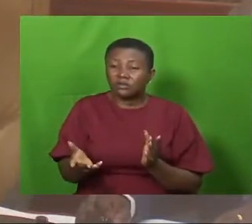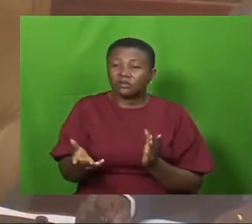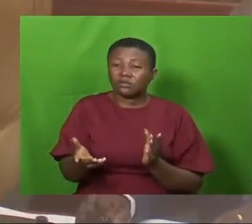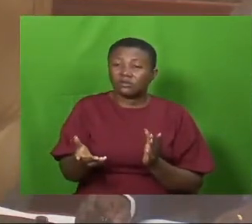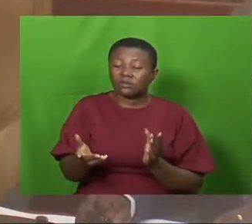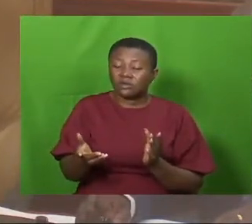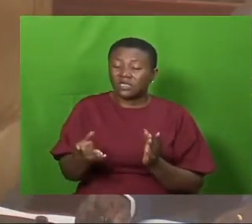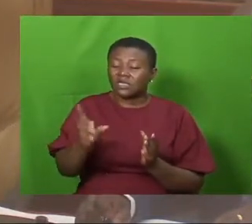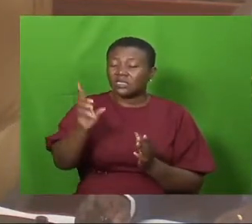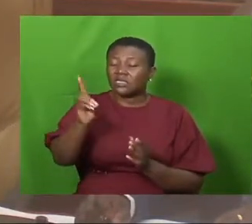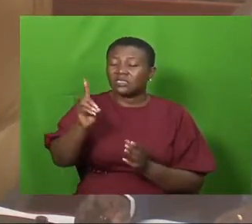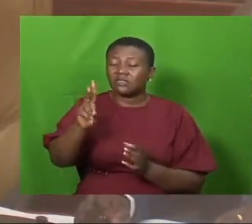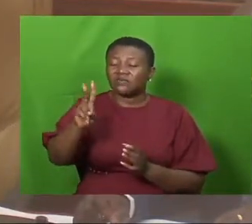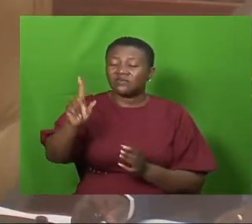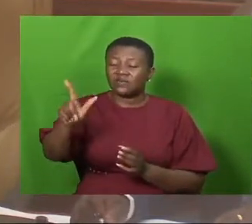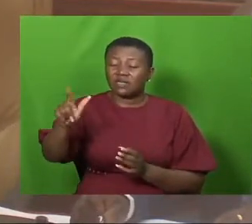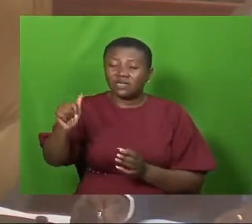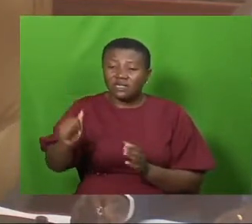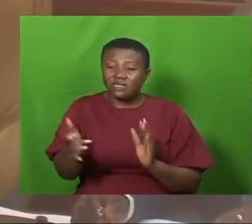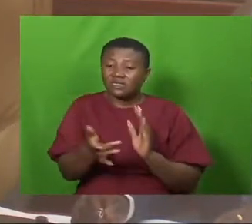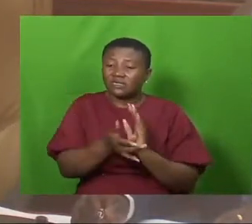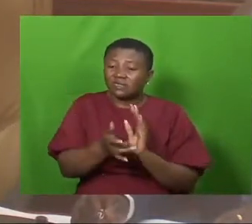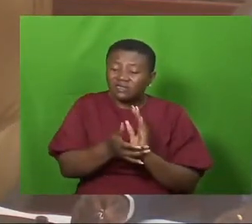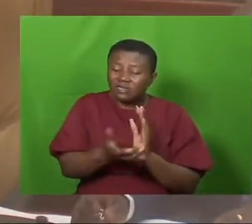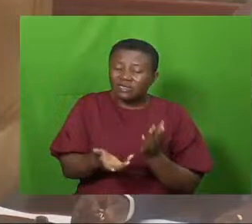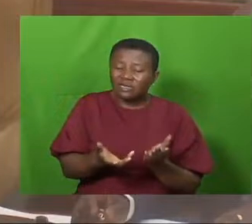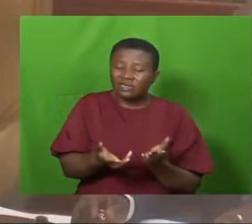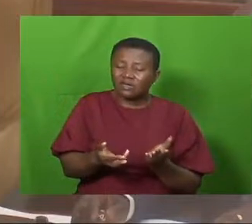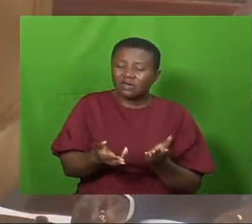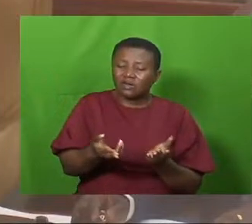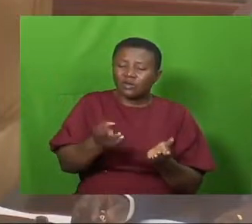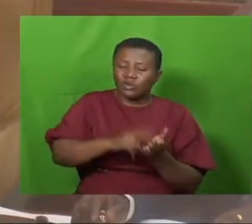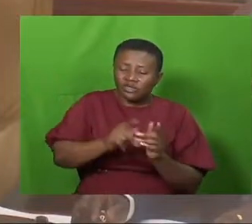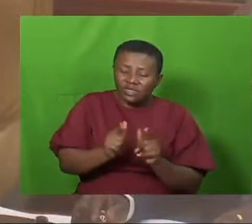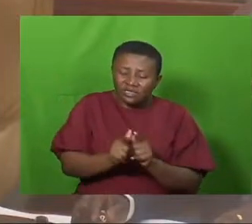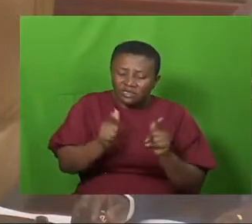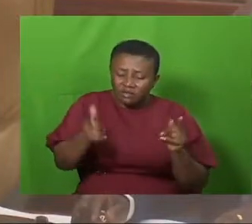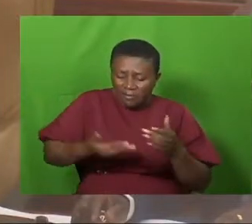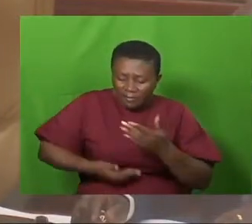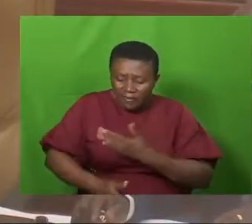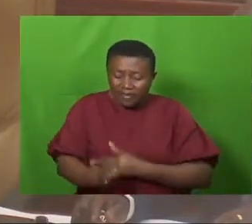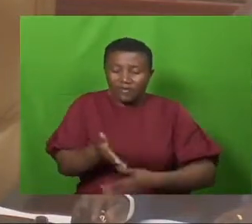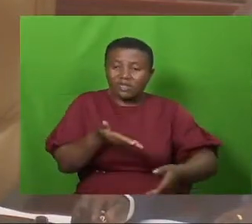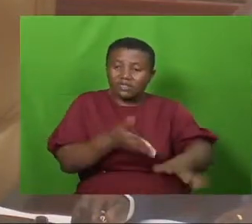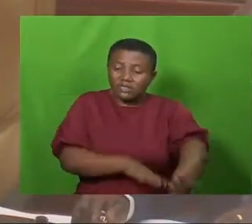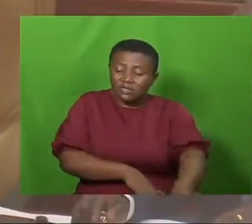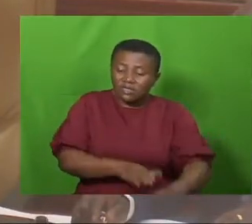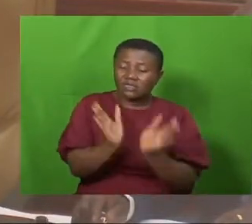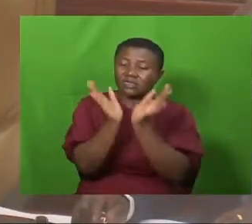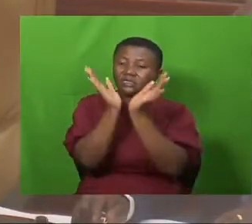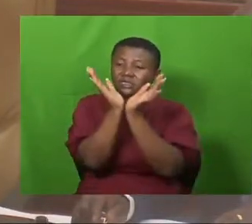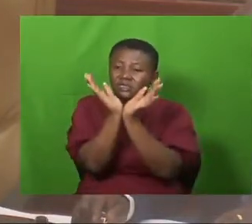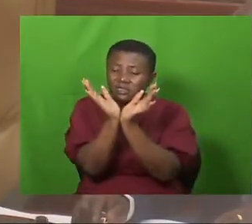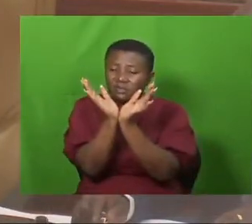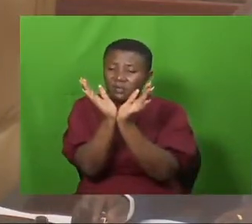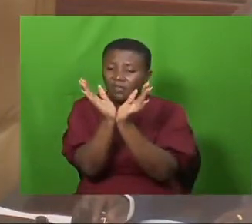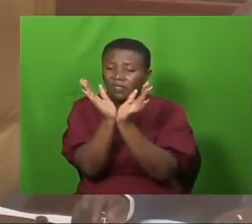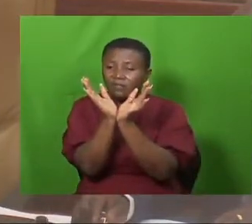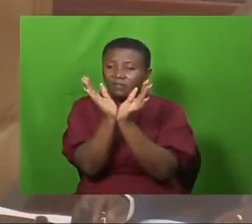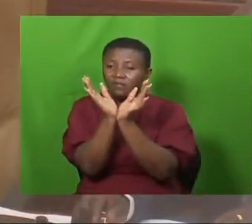of the DVLA, the Registrar General's Department, births and deaths, SNITs, scholarship secretariat